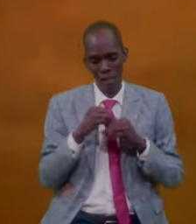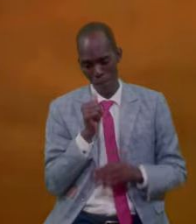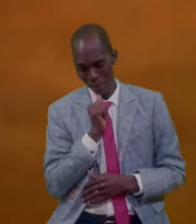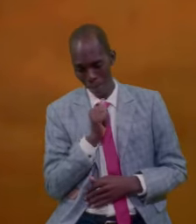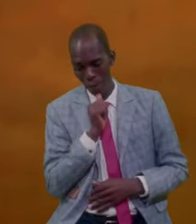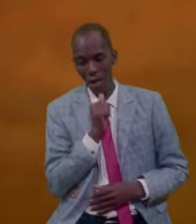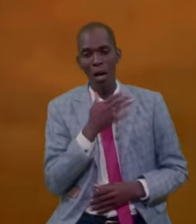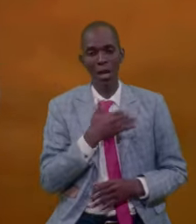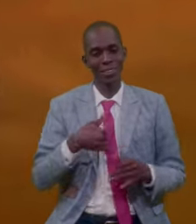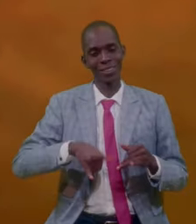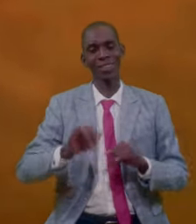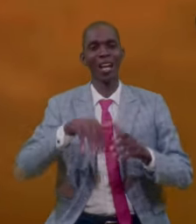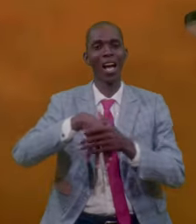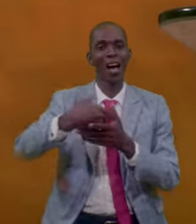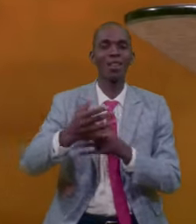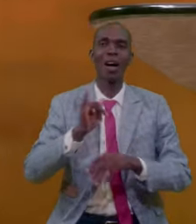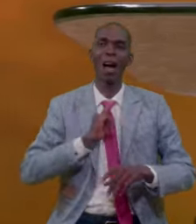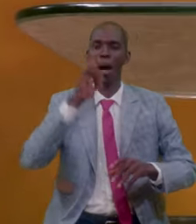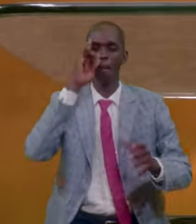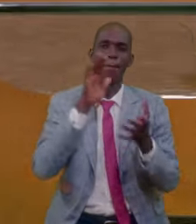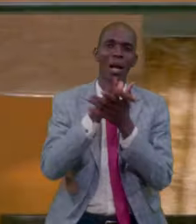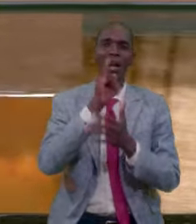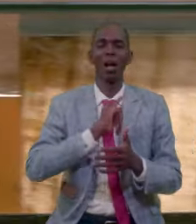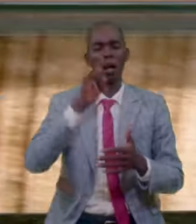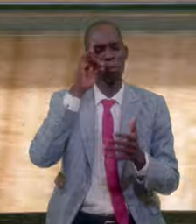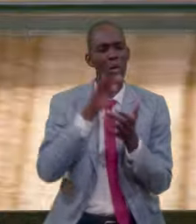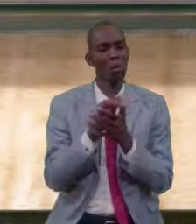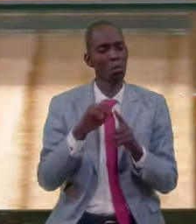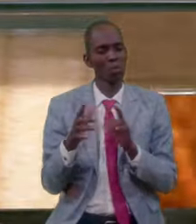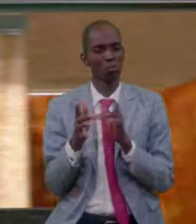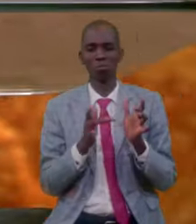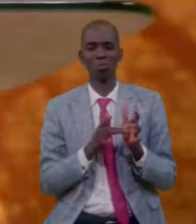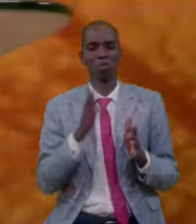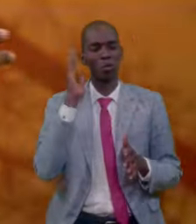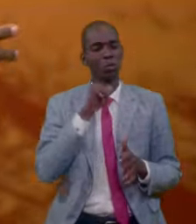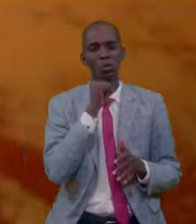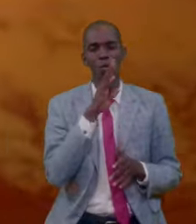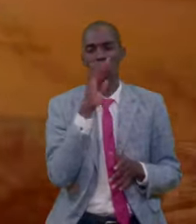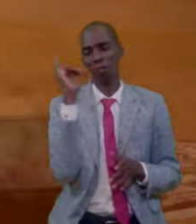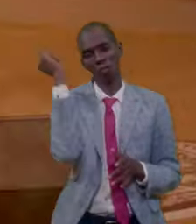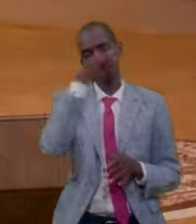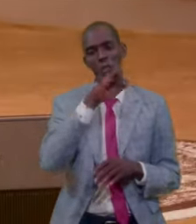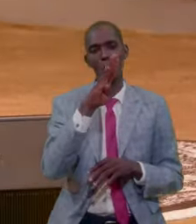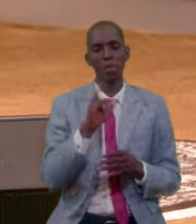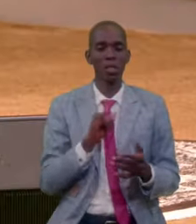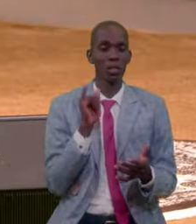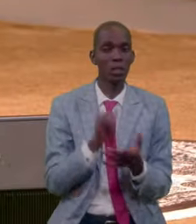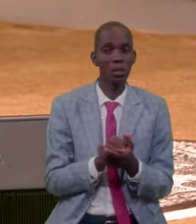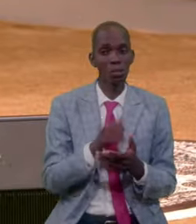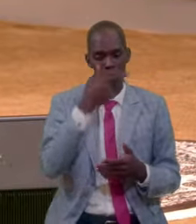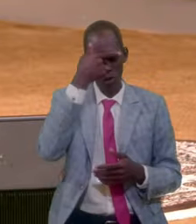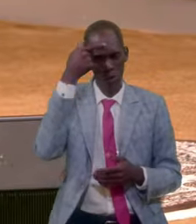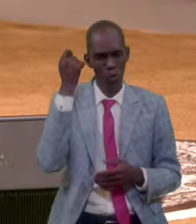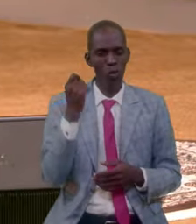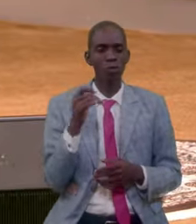said, I believe. And Jesus said, he will not commit himself unto them because they did